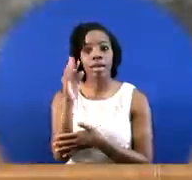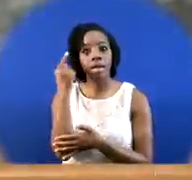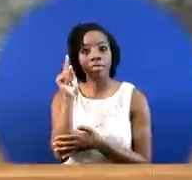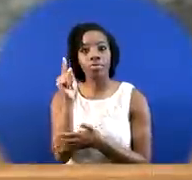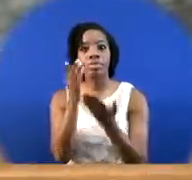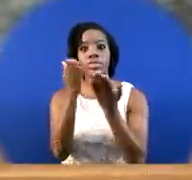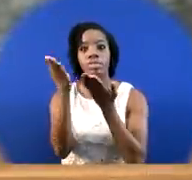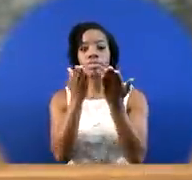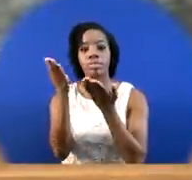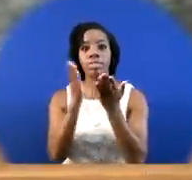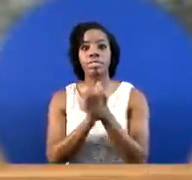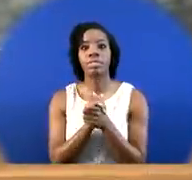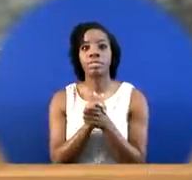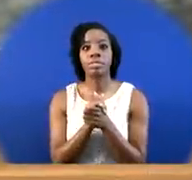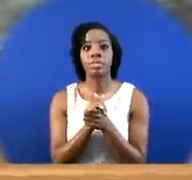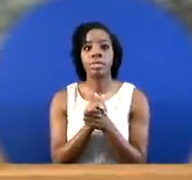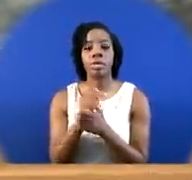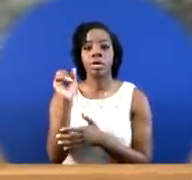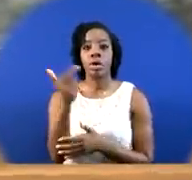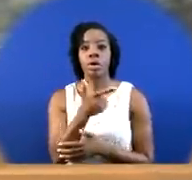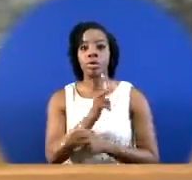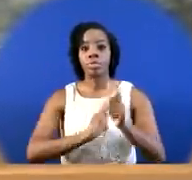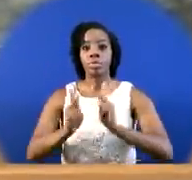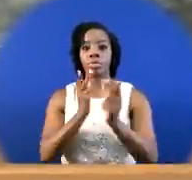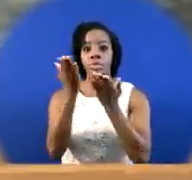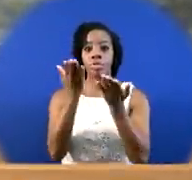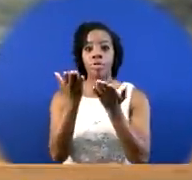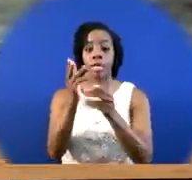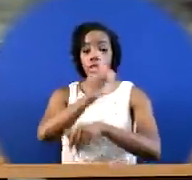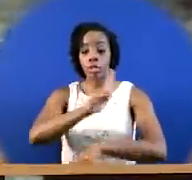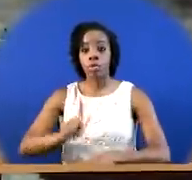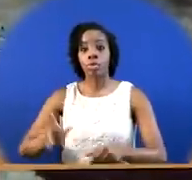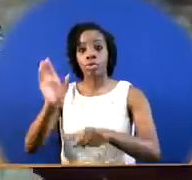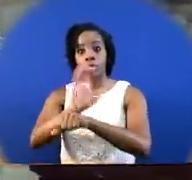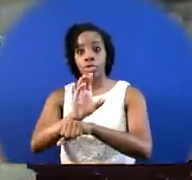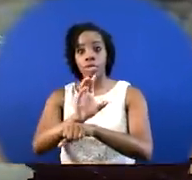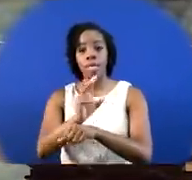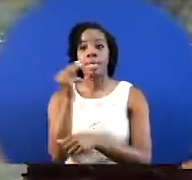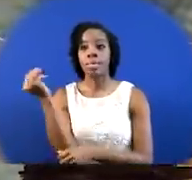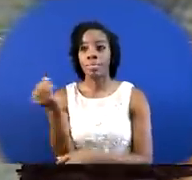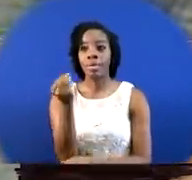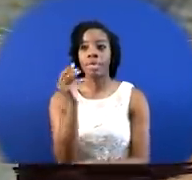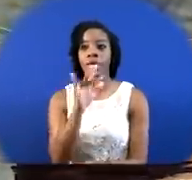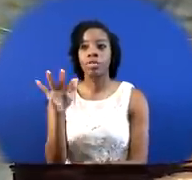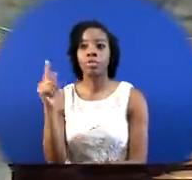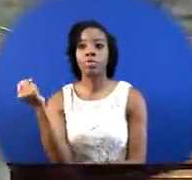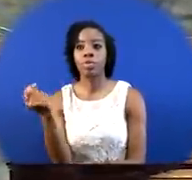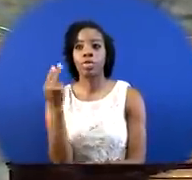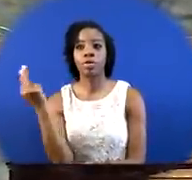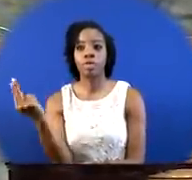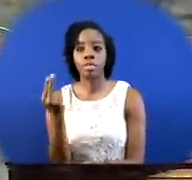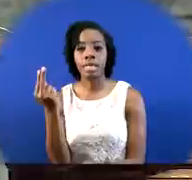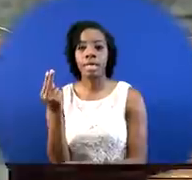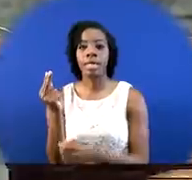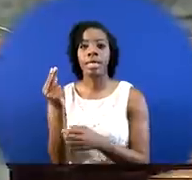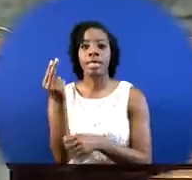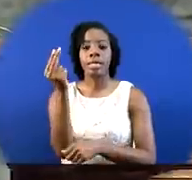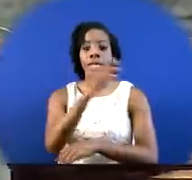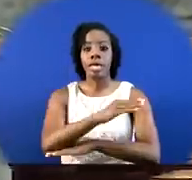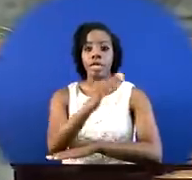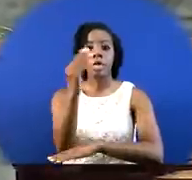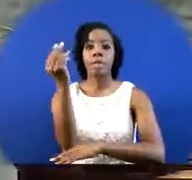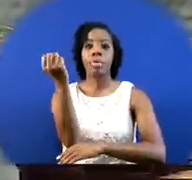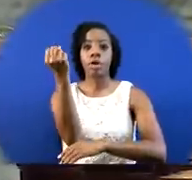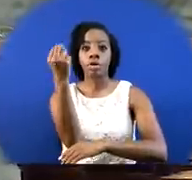church and so many others who are serving all around the Lord's church. Praise God for you. Monday through Thursday of this week, we'll be at our midday prayer time every day at